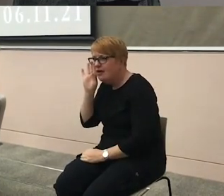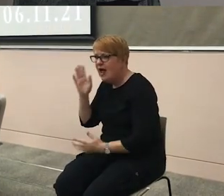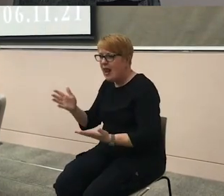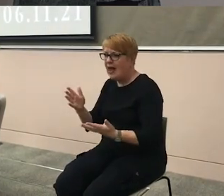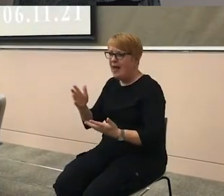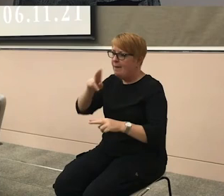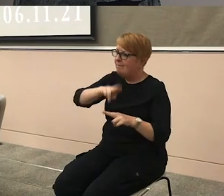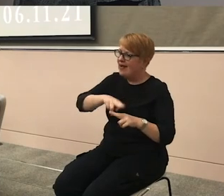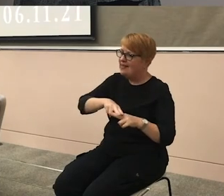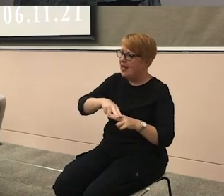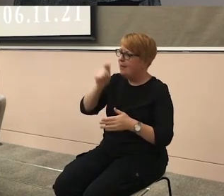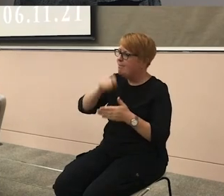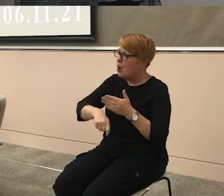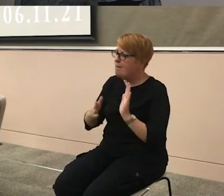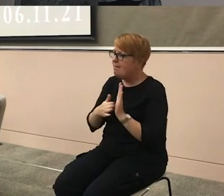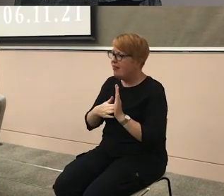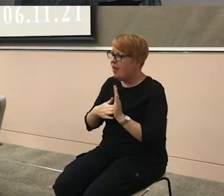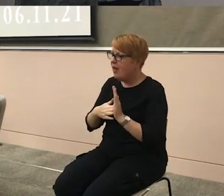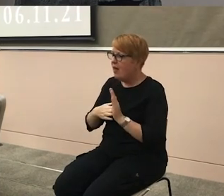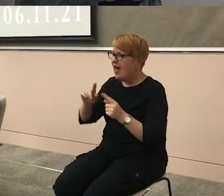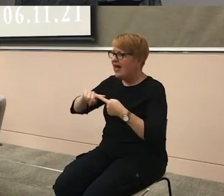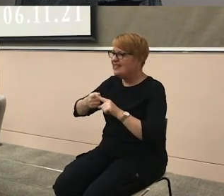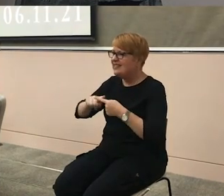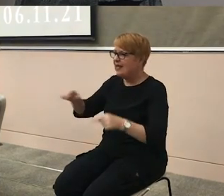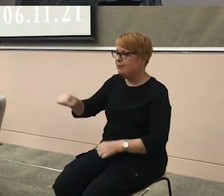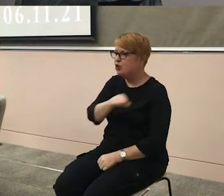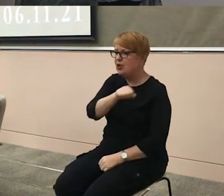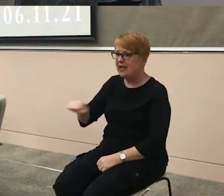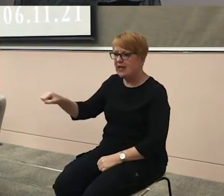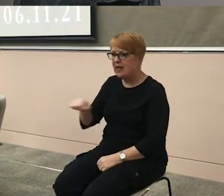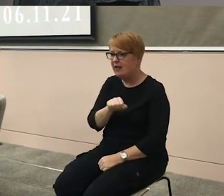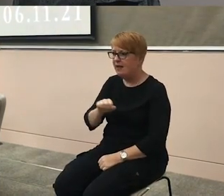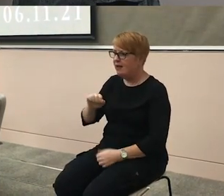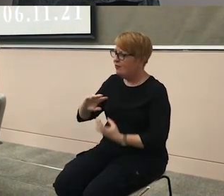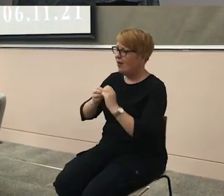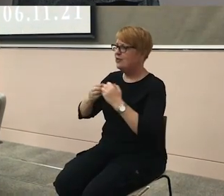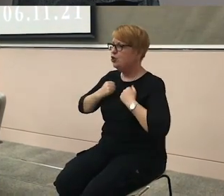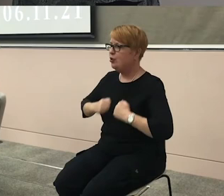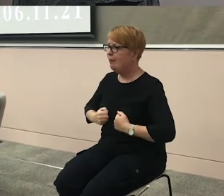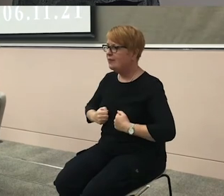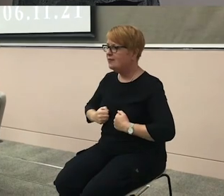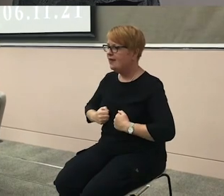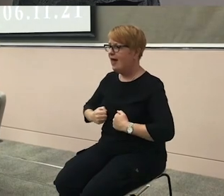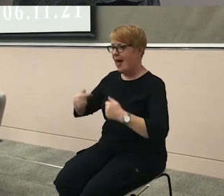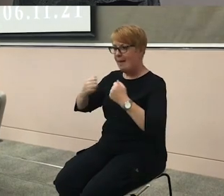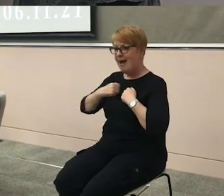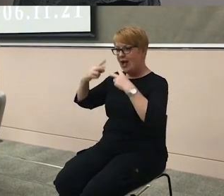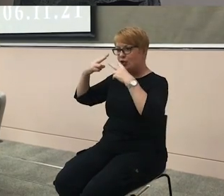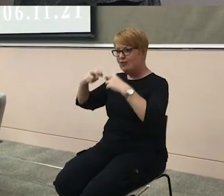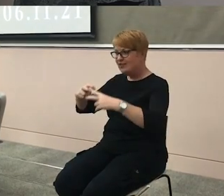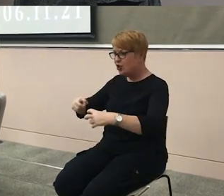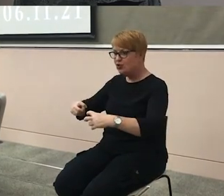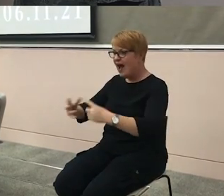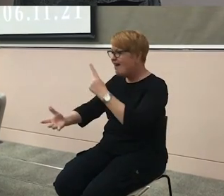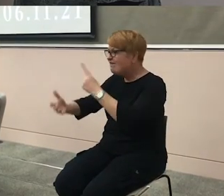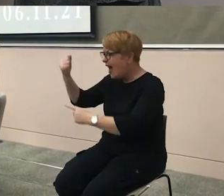knitting machine and she would knit jumpers. Mm-hmm. And now I'm doing my own research. Like, I found one of those old knitting machines. Seriously? And they knit